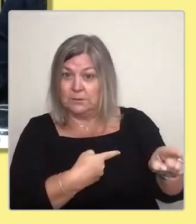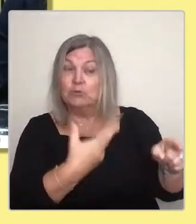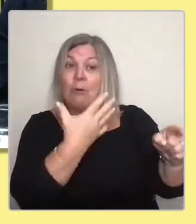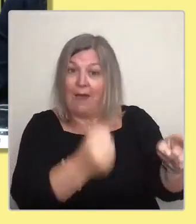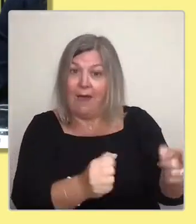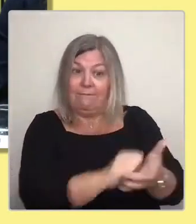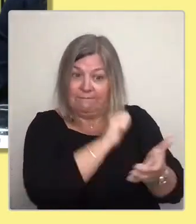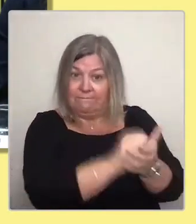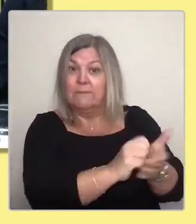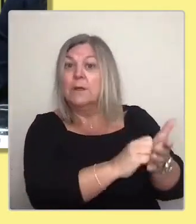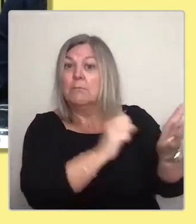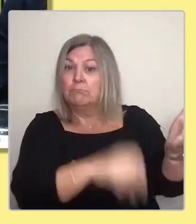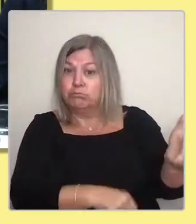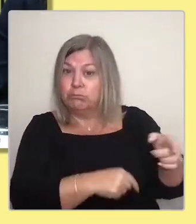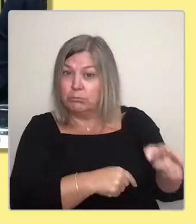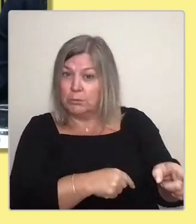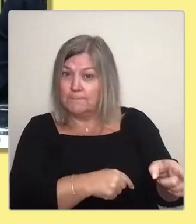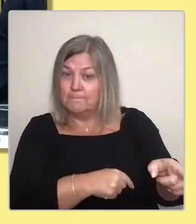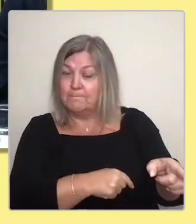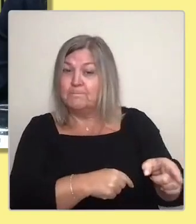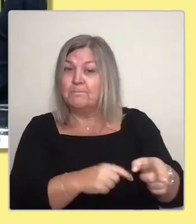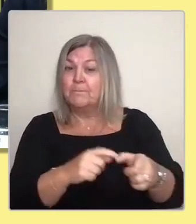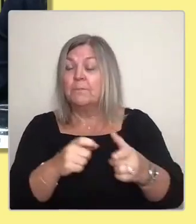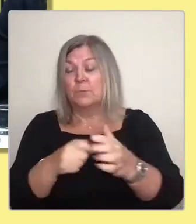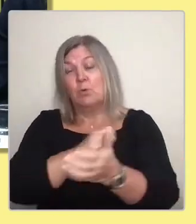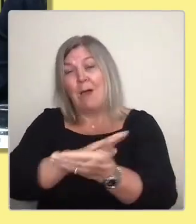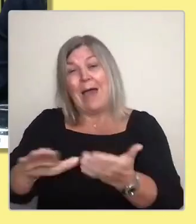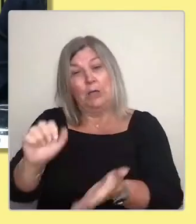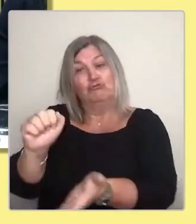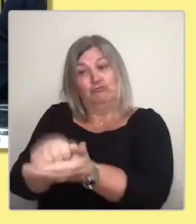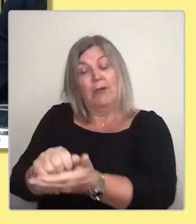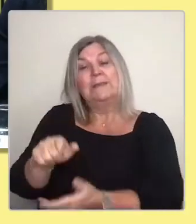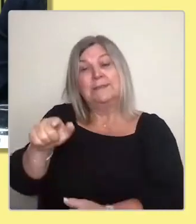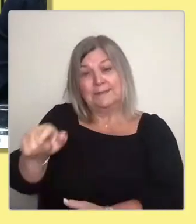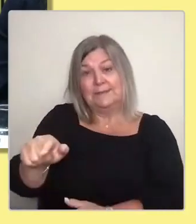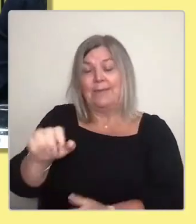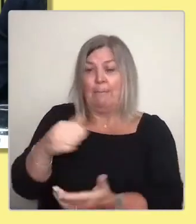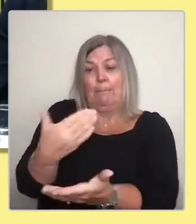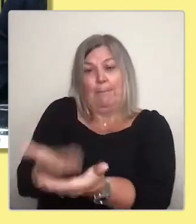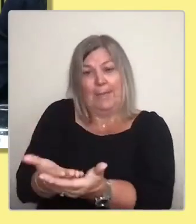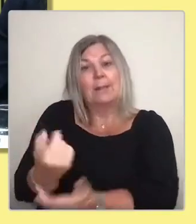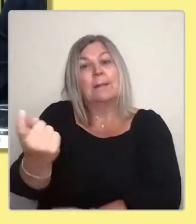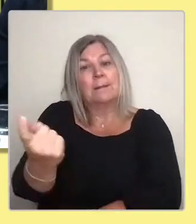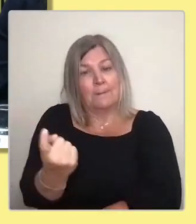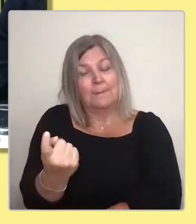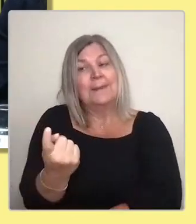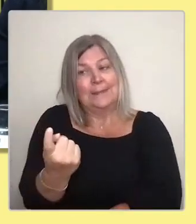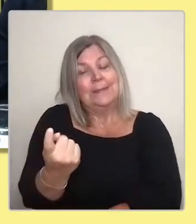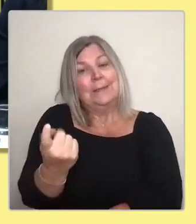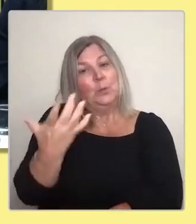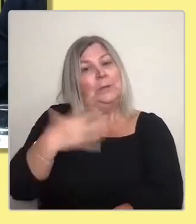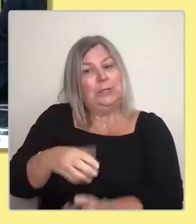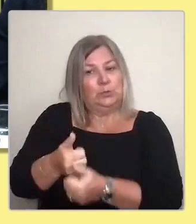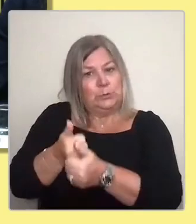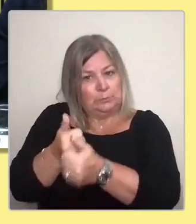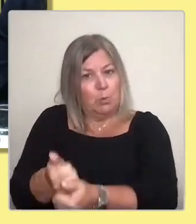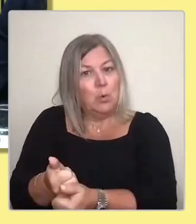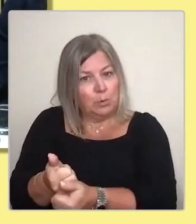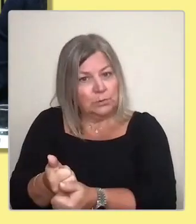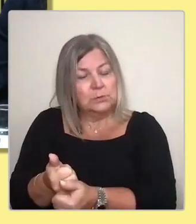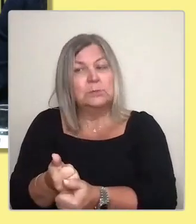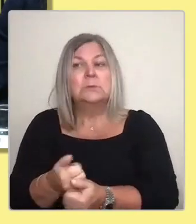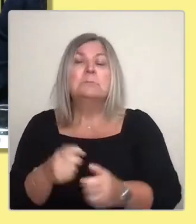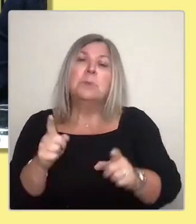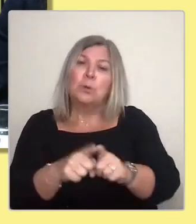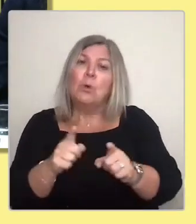fear, which we need to stop. And I think we do need to look at how we ensure that the wraparound support for women